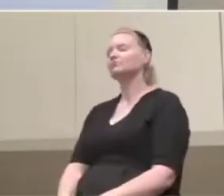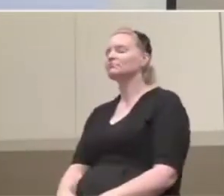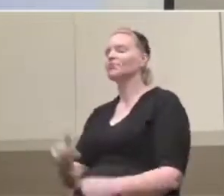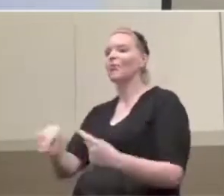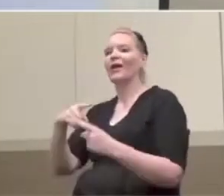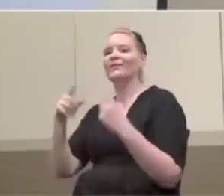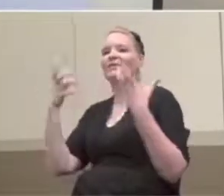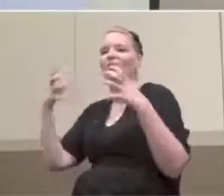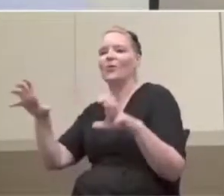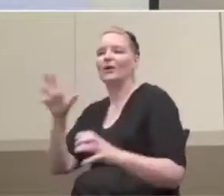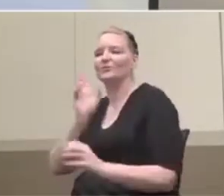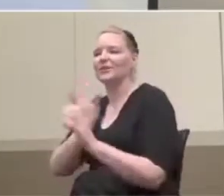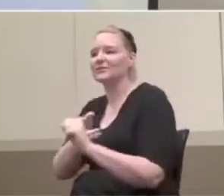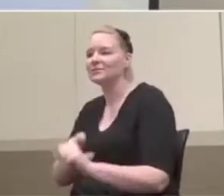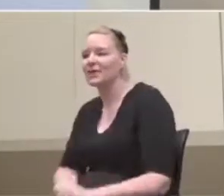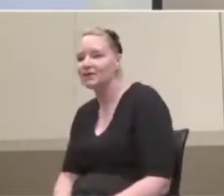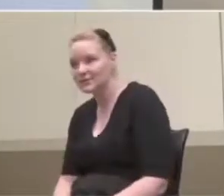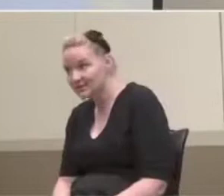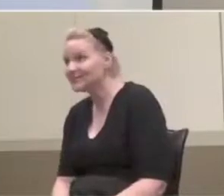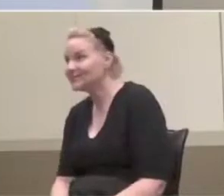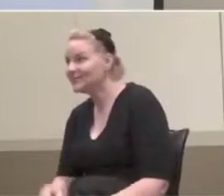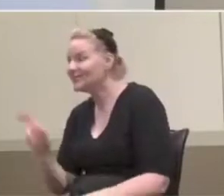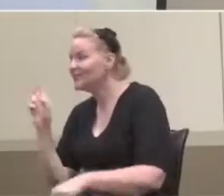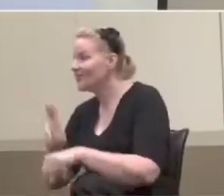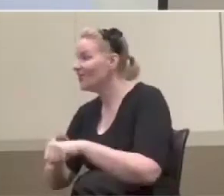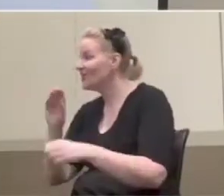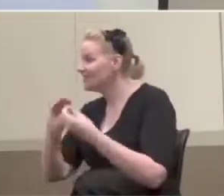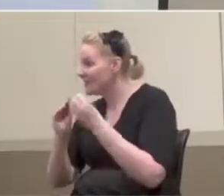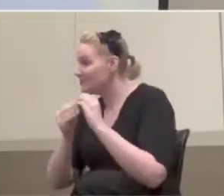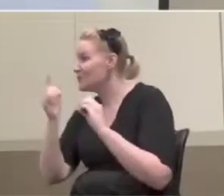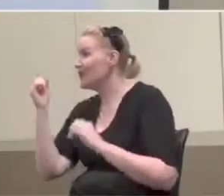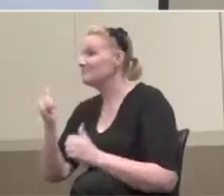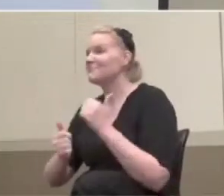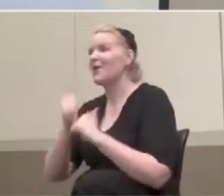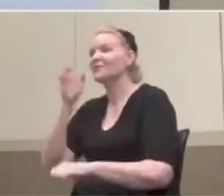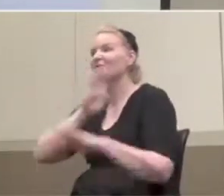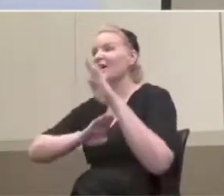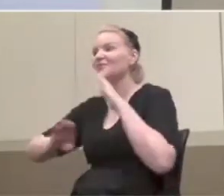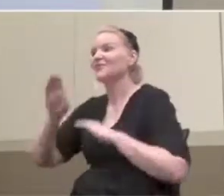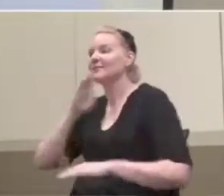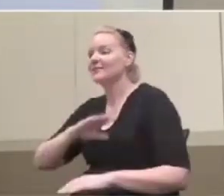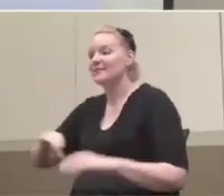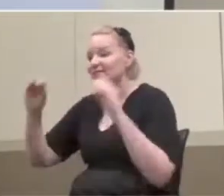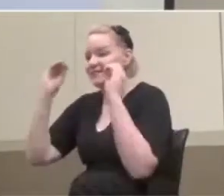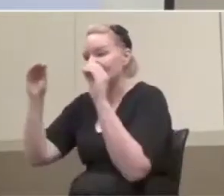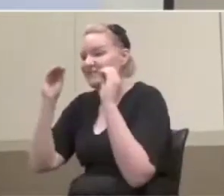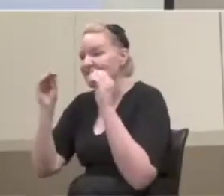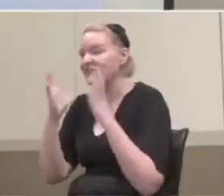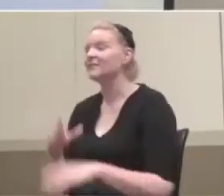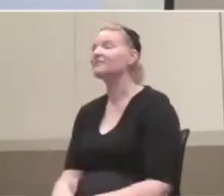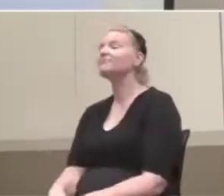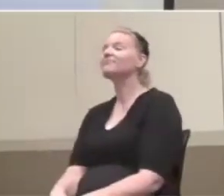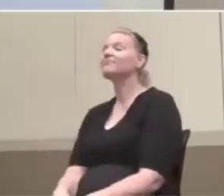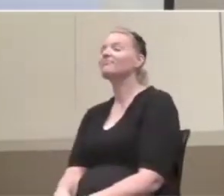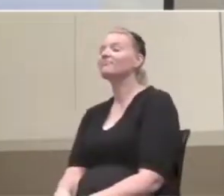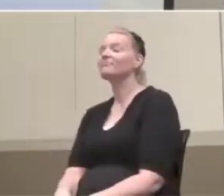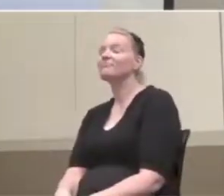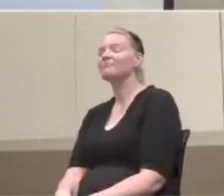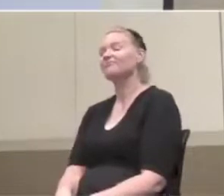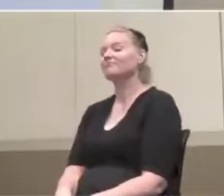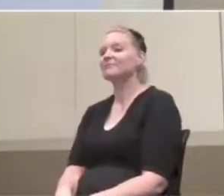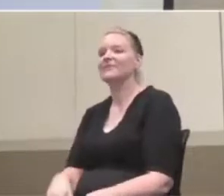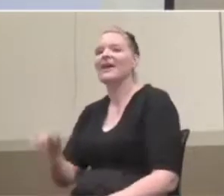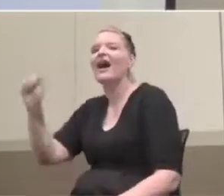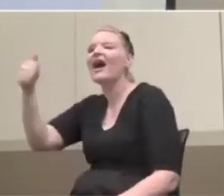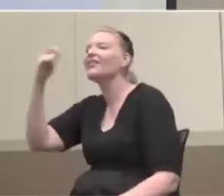Yeah? Yeah, of course, right? The number one frustrating thing when you're an educator with deaf kids. Because, the other kids can go, la, la, la, la,